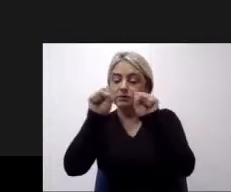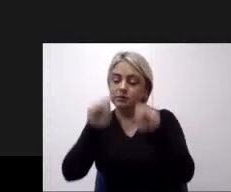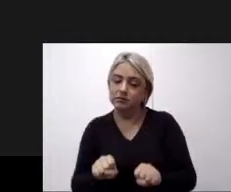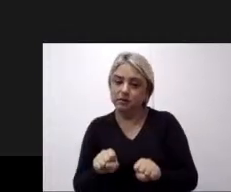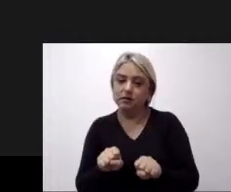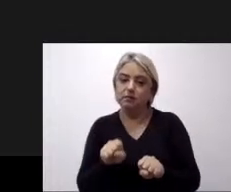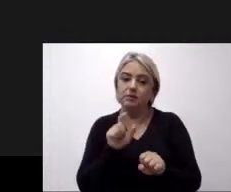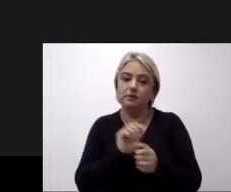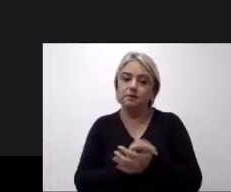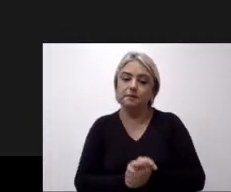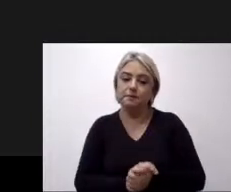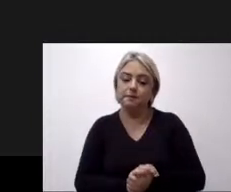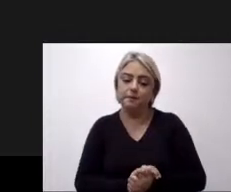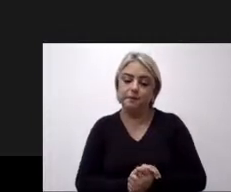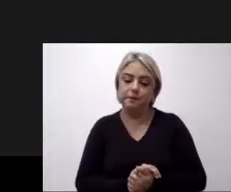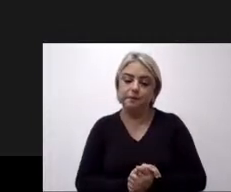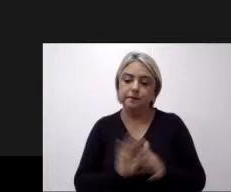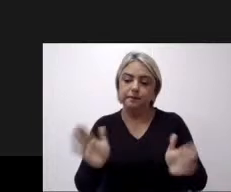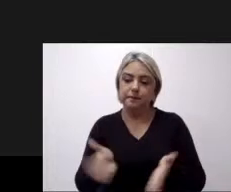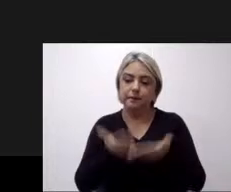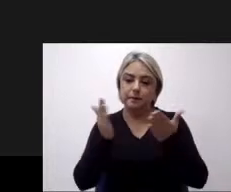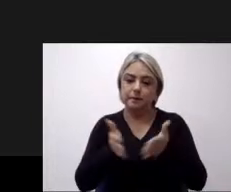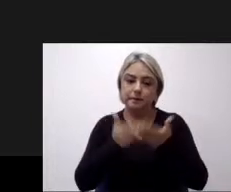gender equality.